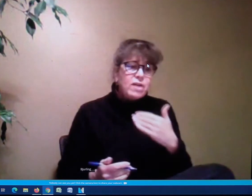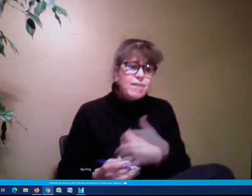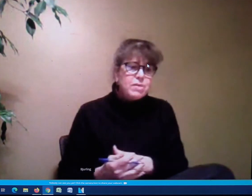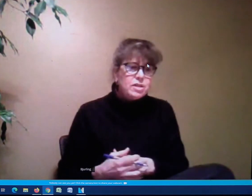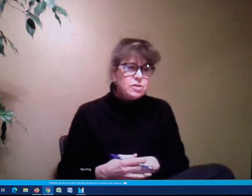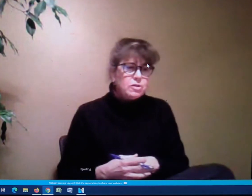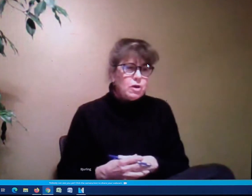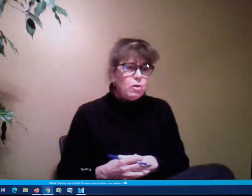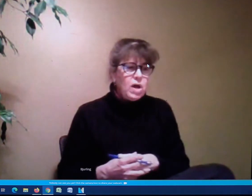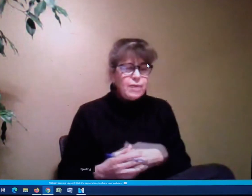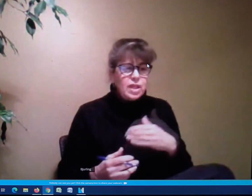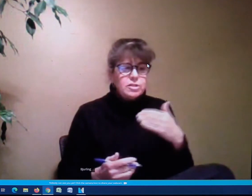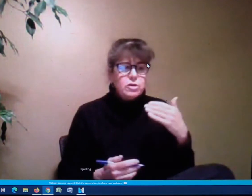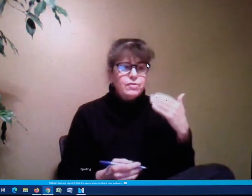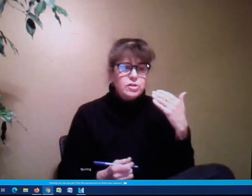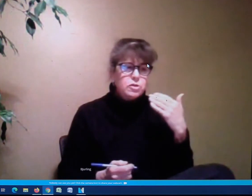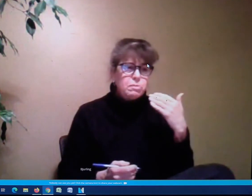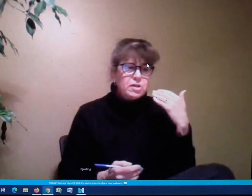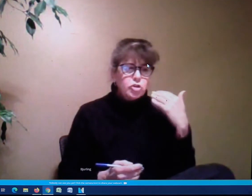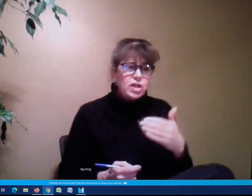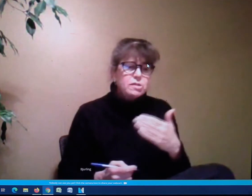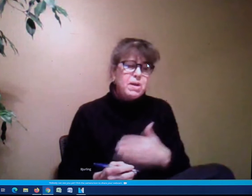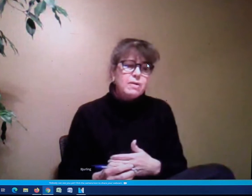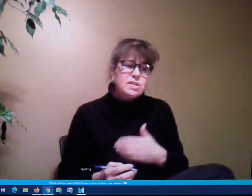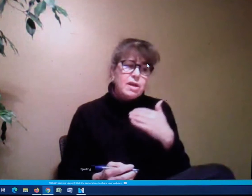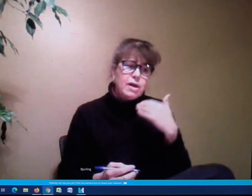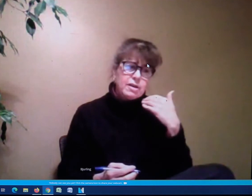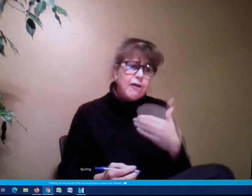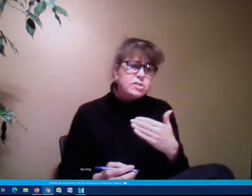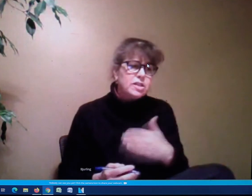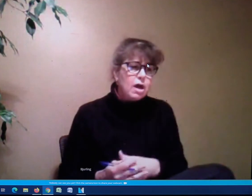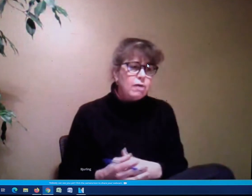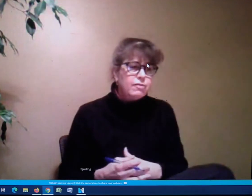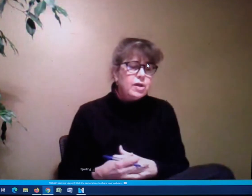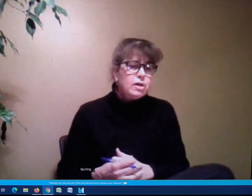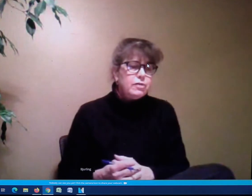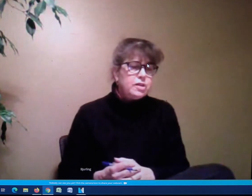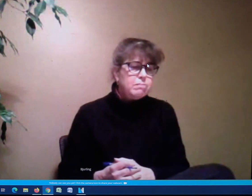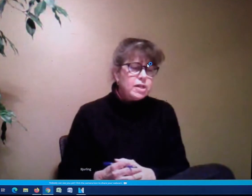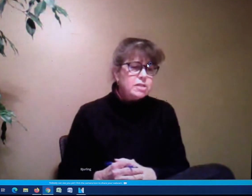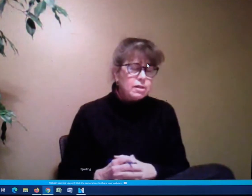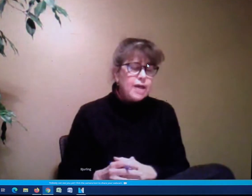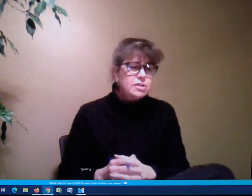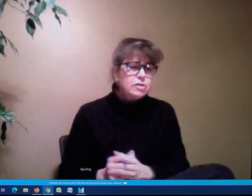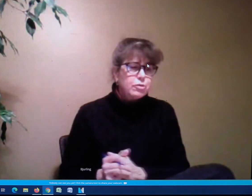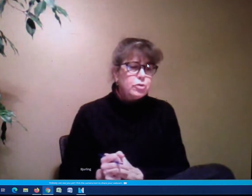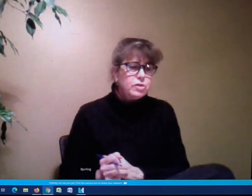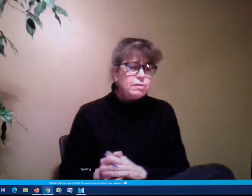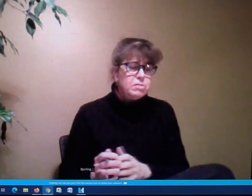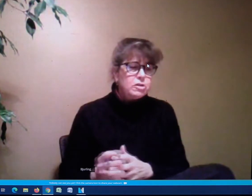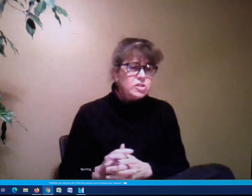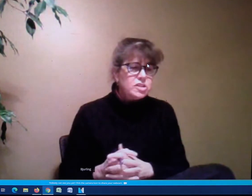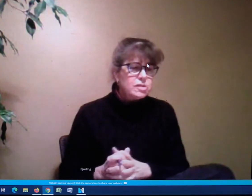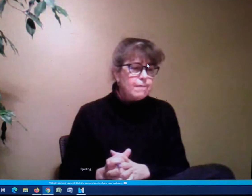to know where that money is going to go. I would like to know if there's going to be a transparent accounting of the money collected